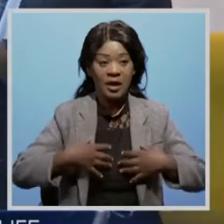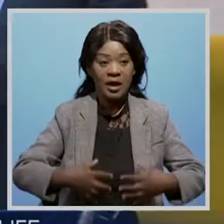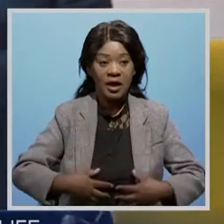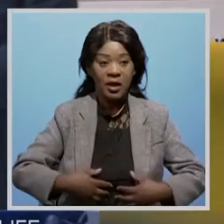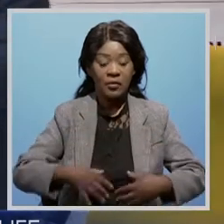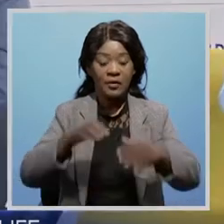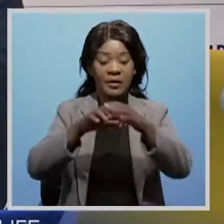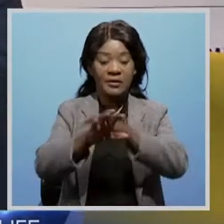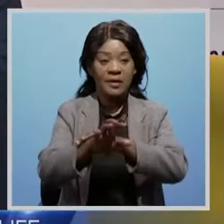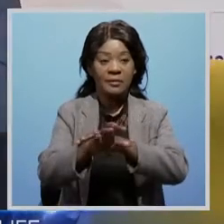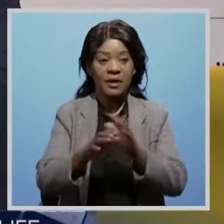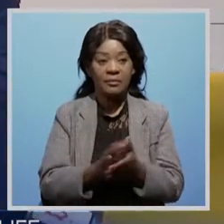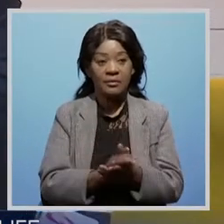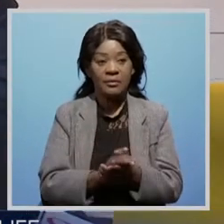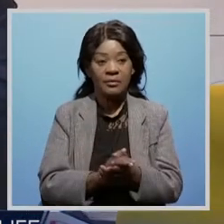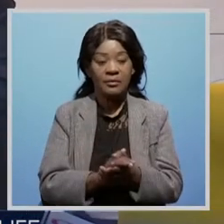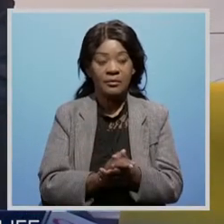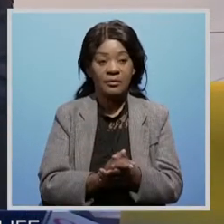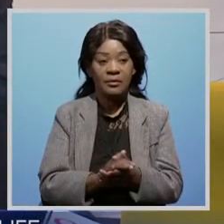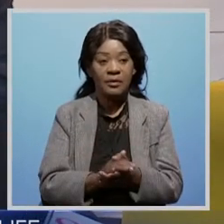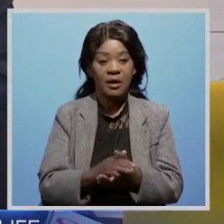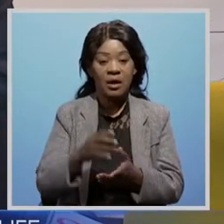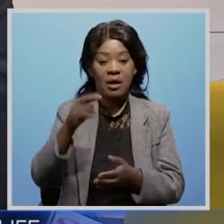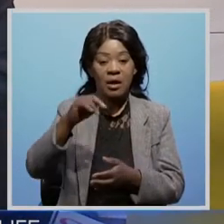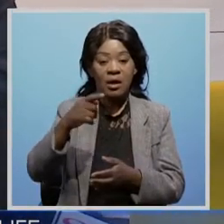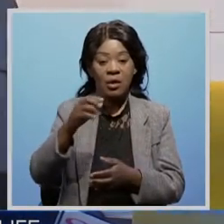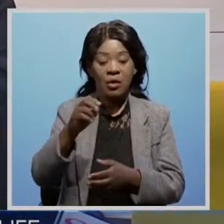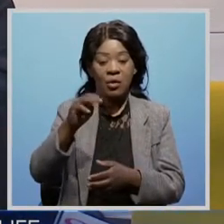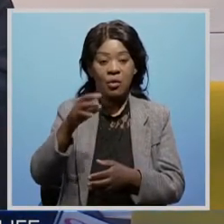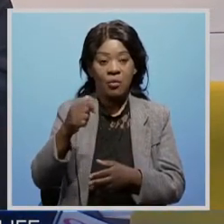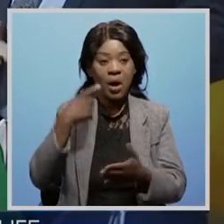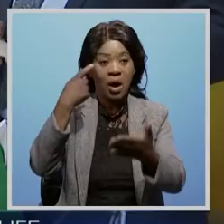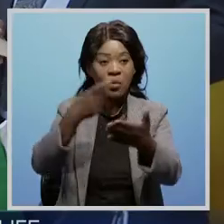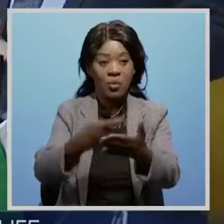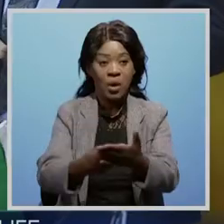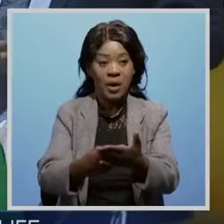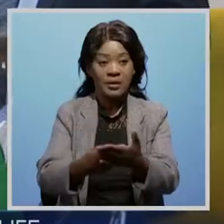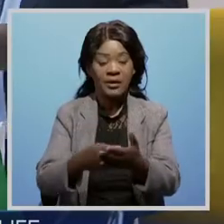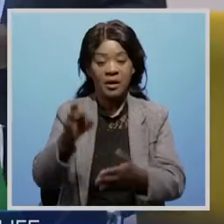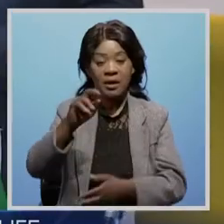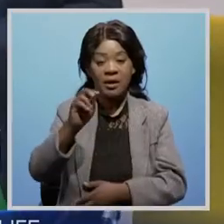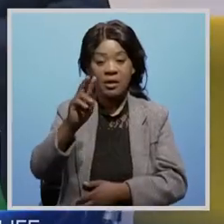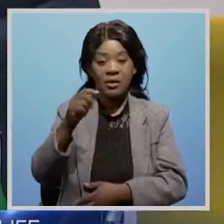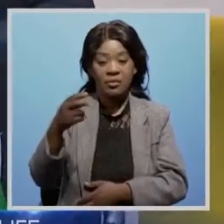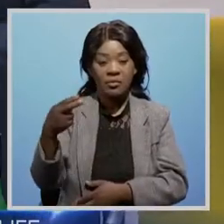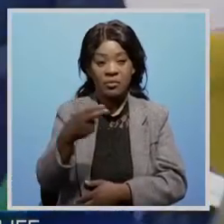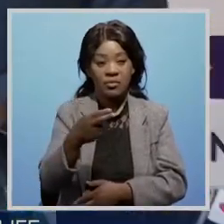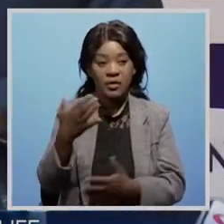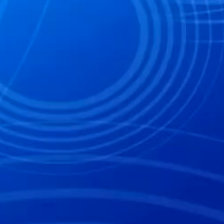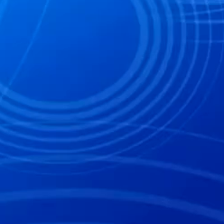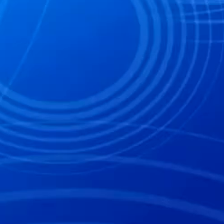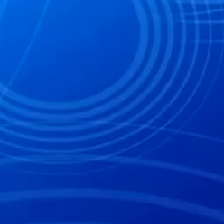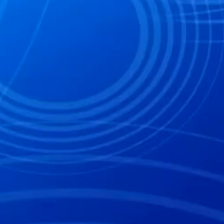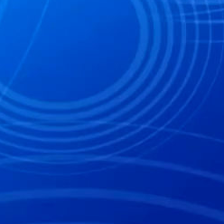ZNBC's deputy assignments editor Ruth Kamwe won an award for Best TV Documentary. Ruth Chainda, ZNBC News,